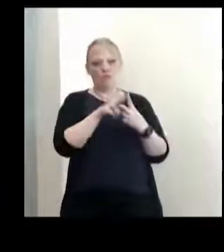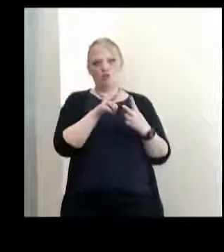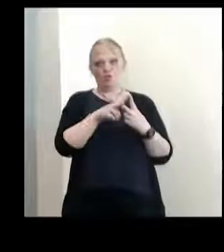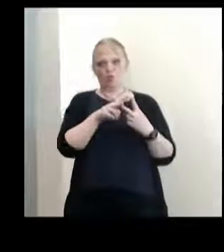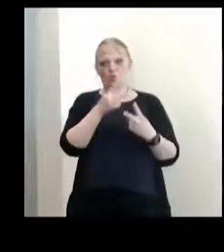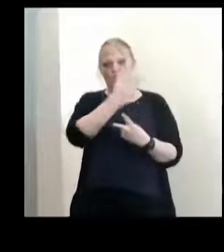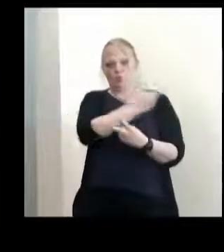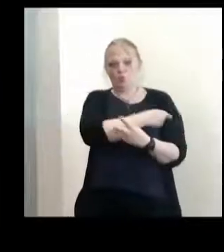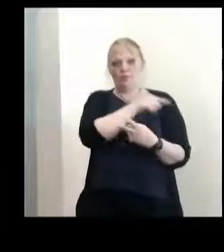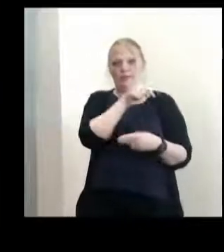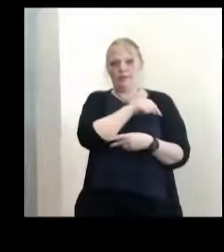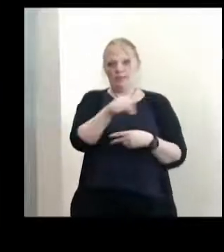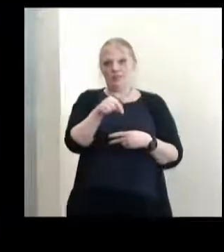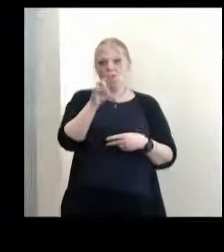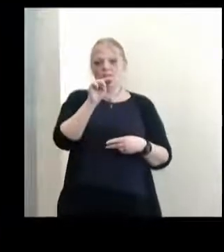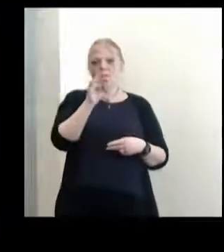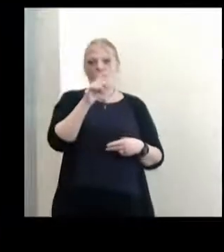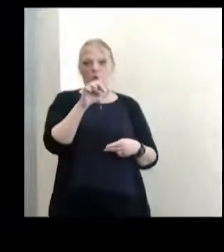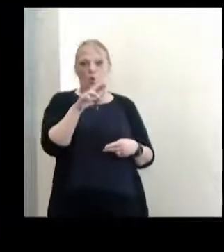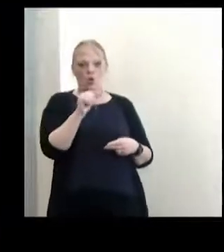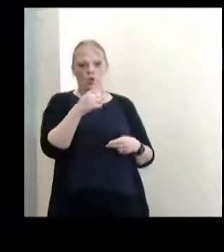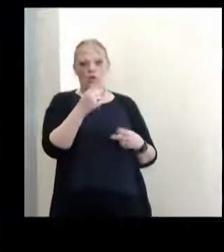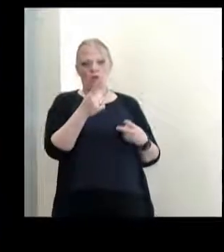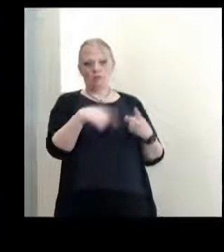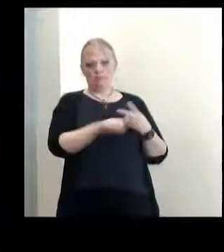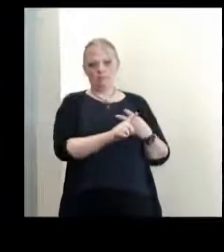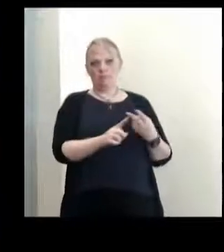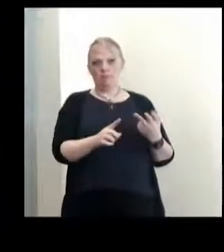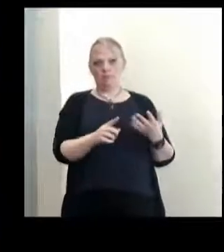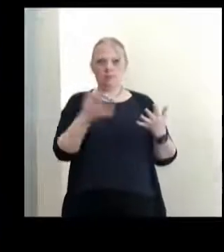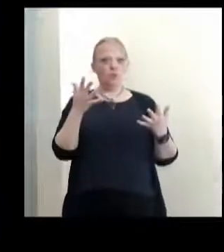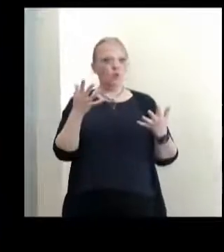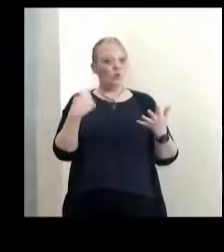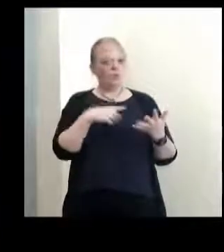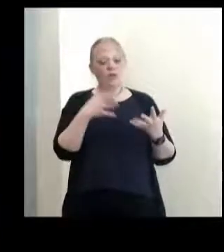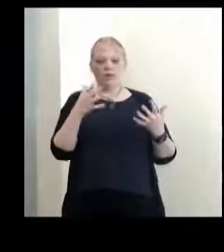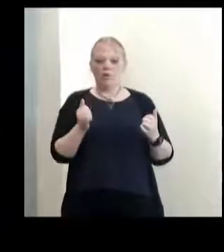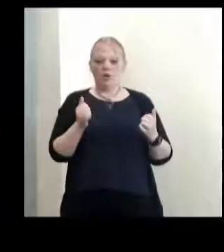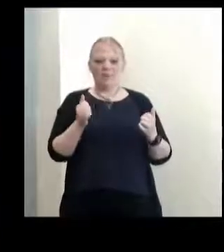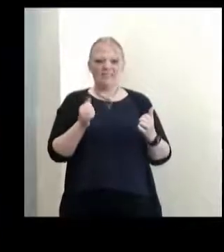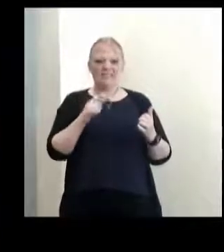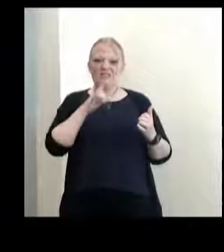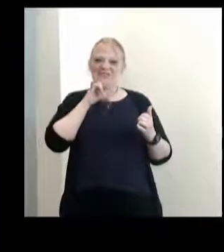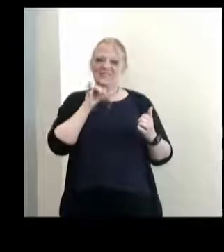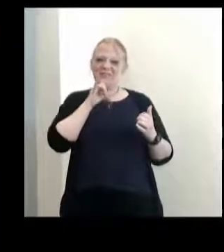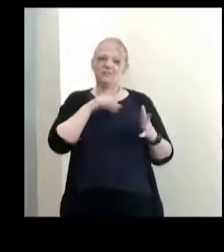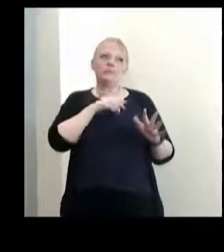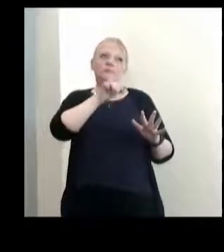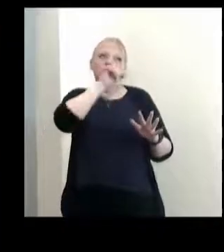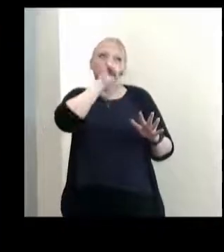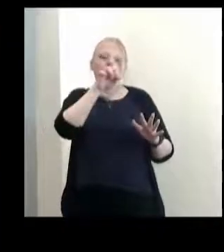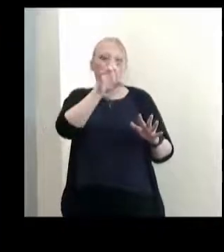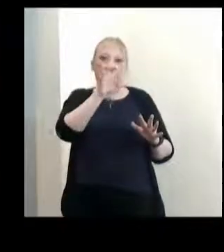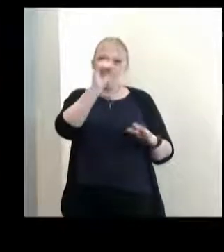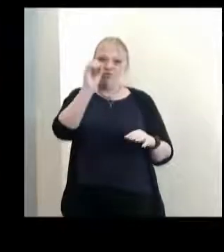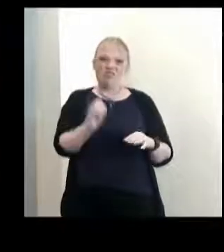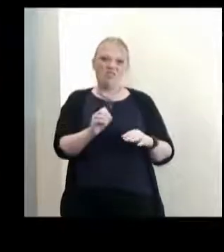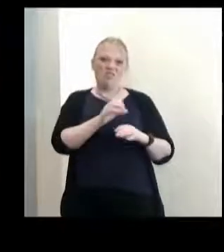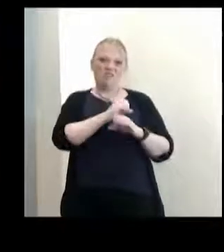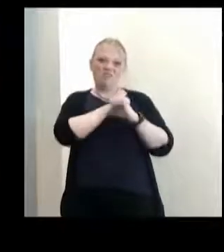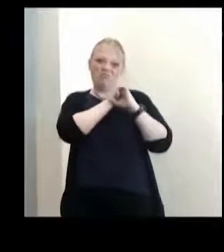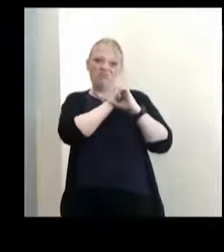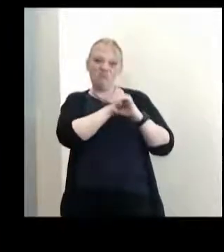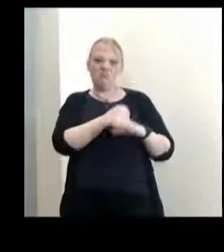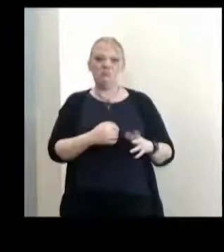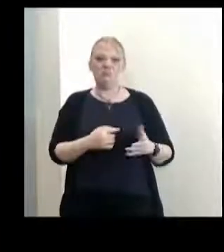week and next week, and we want to get to that really high. We'd love to get to 100% protection.